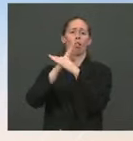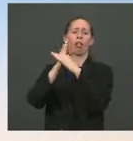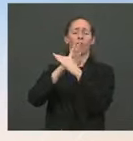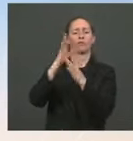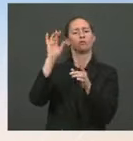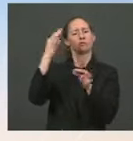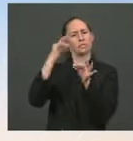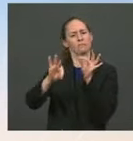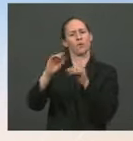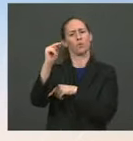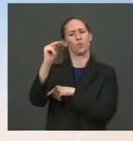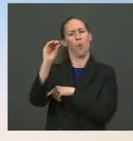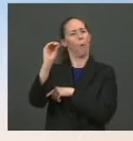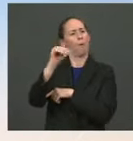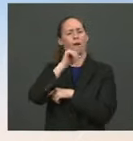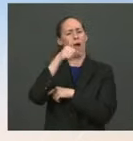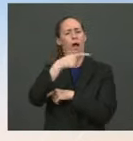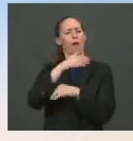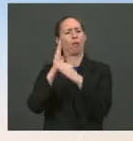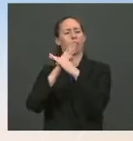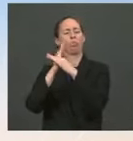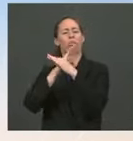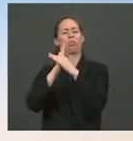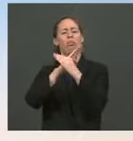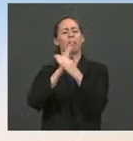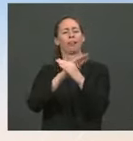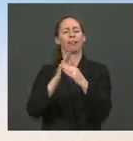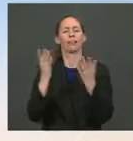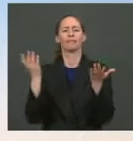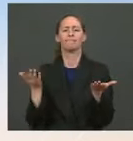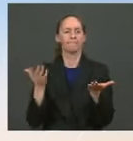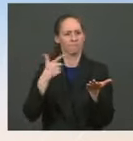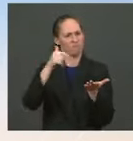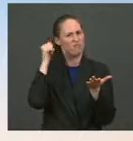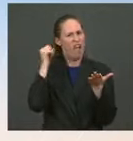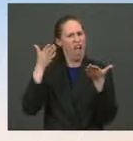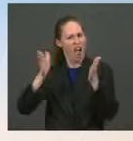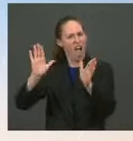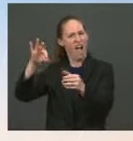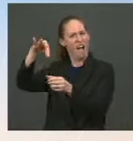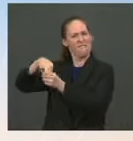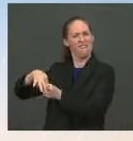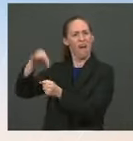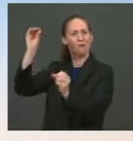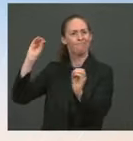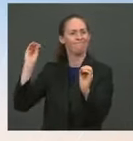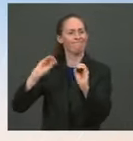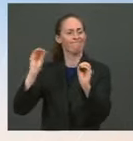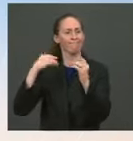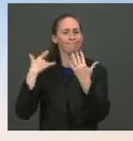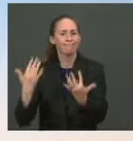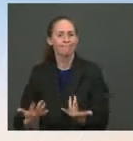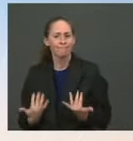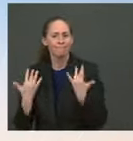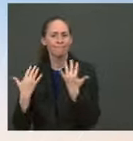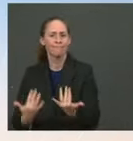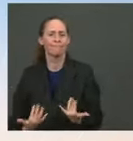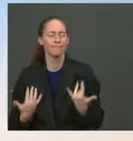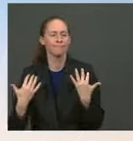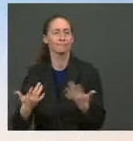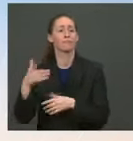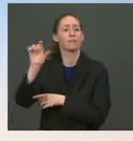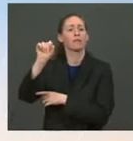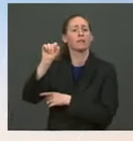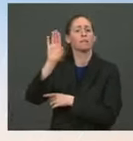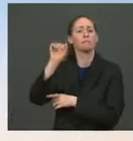Instead, they are obstructing a vote from even taking place. As the SBA works to help small businesses build back from the